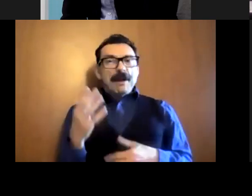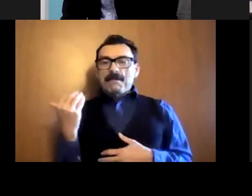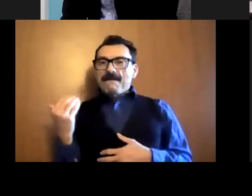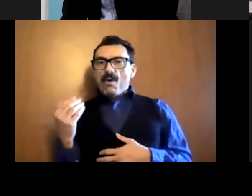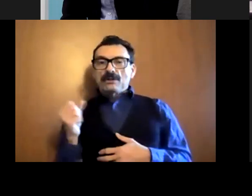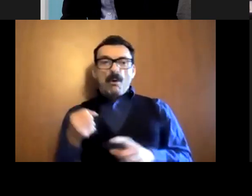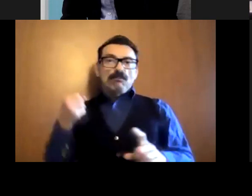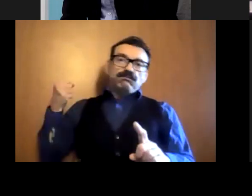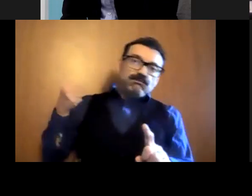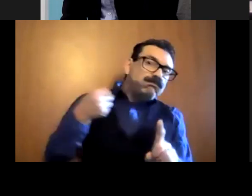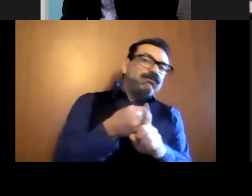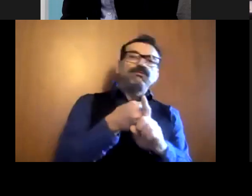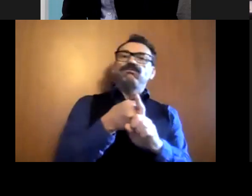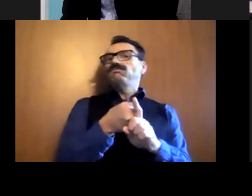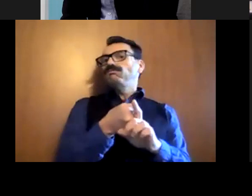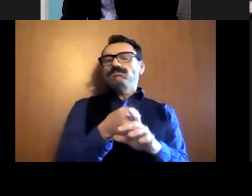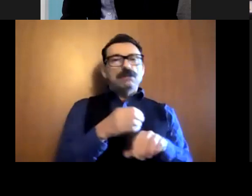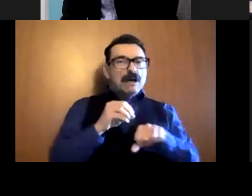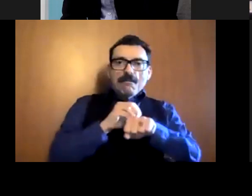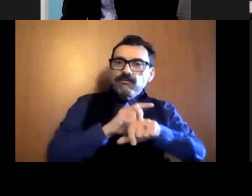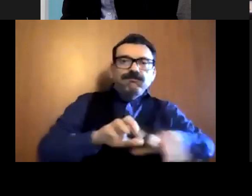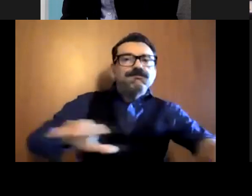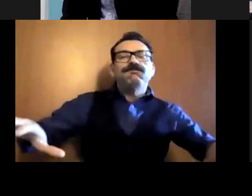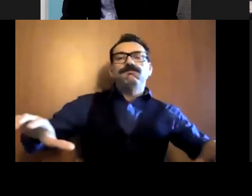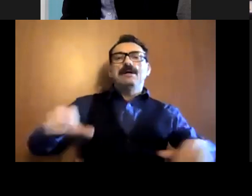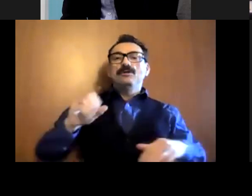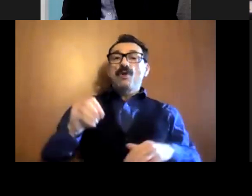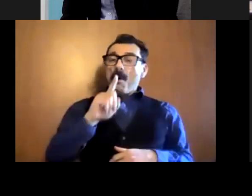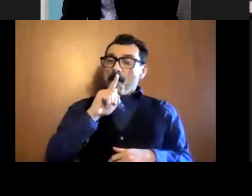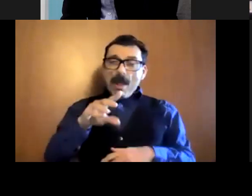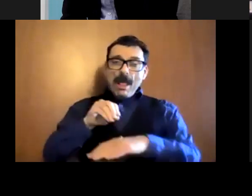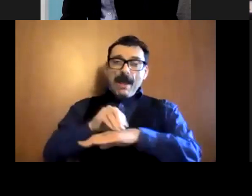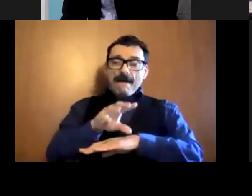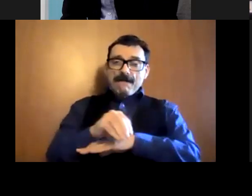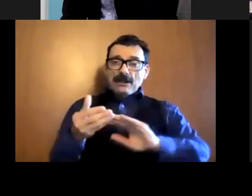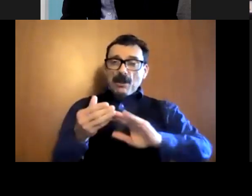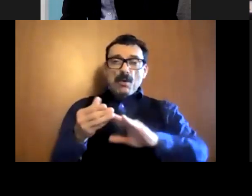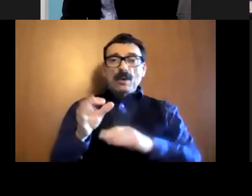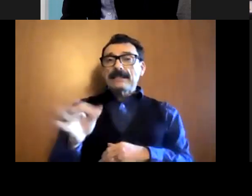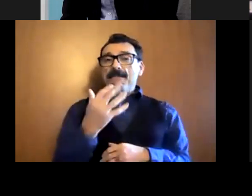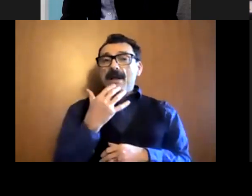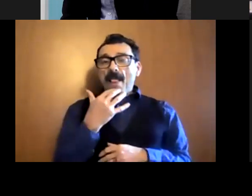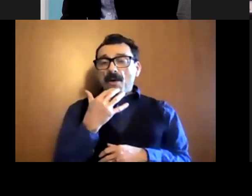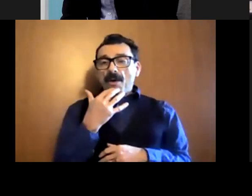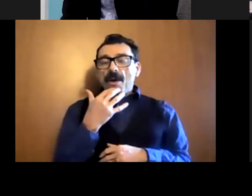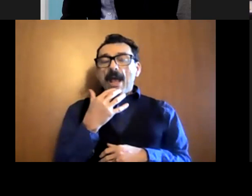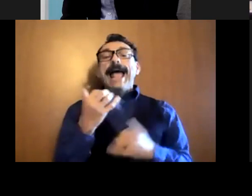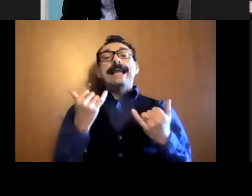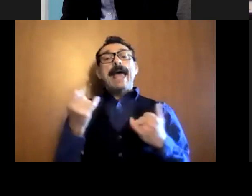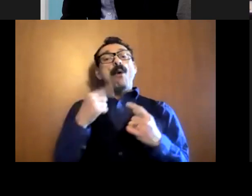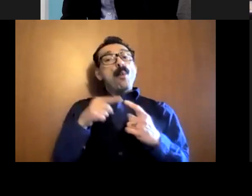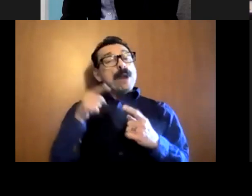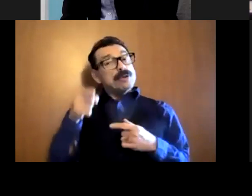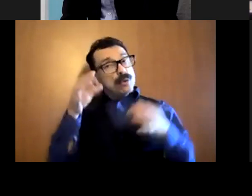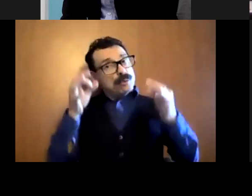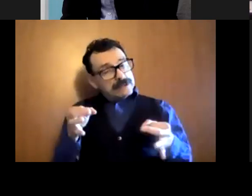more so in communities of color. And so I want people to still understand that when you're making a decision about vaccinating, your decision should be, do